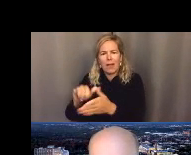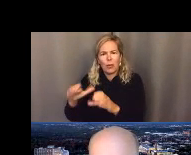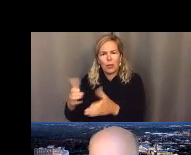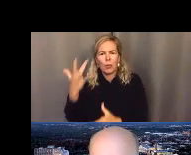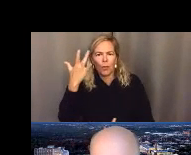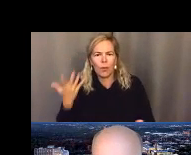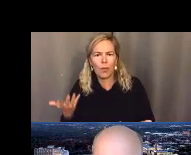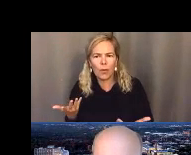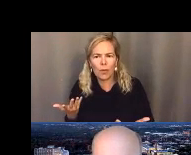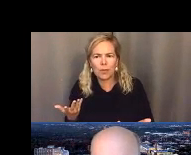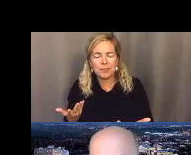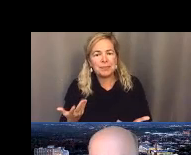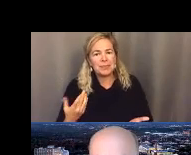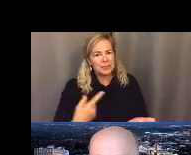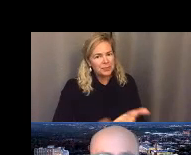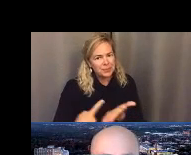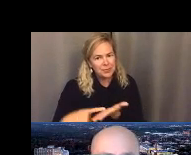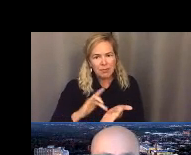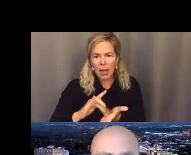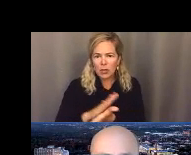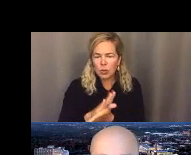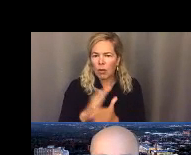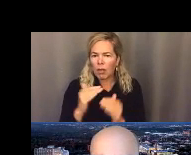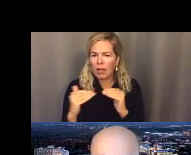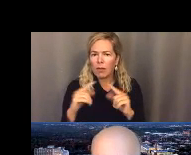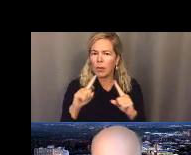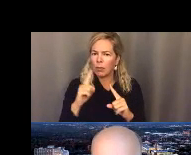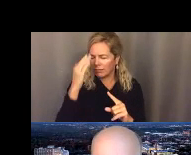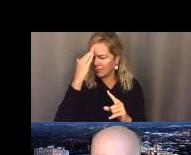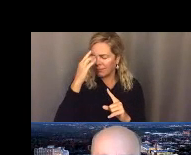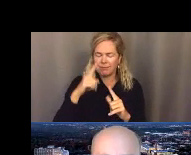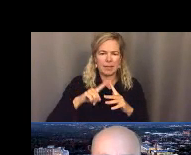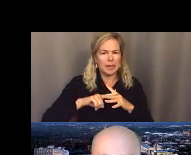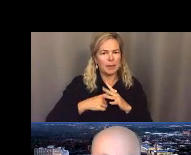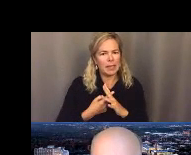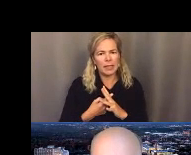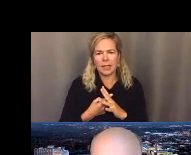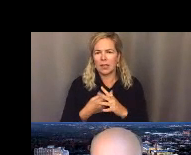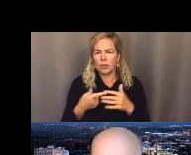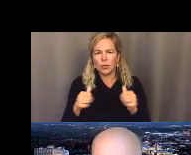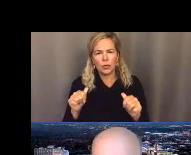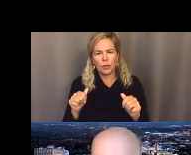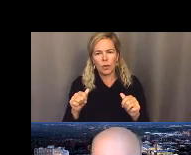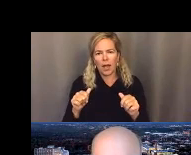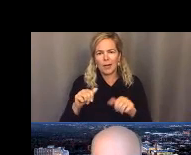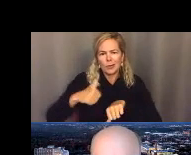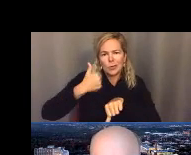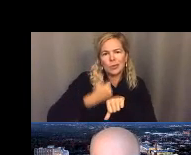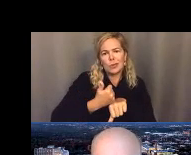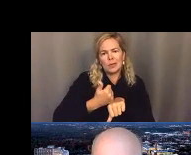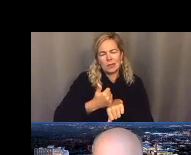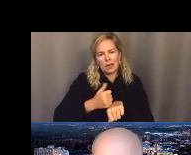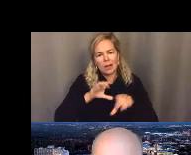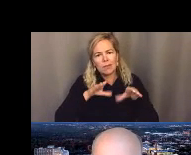discussions at the med school level, but we were really conscious right from the very beginning to try to put a task force together that had